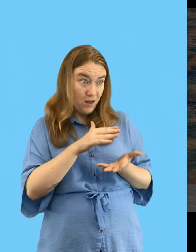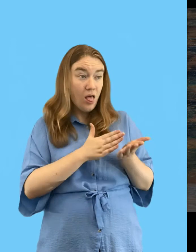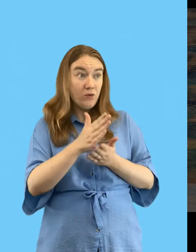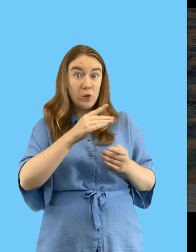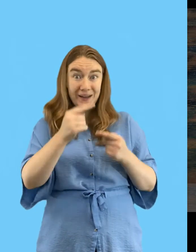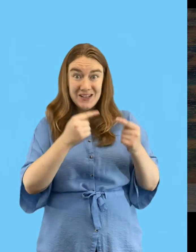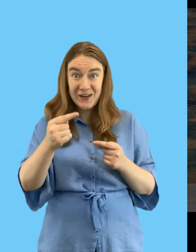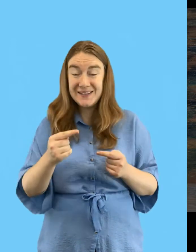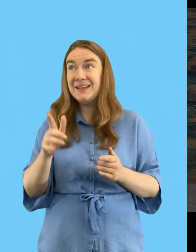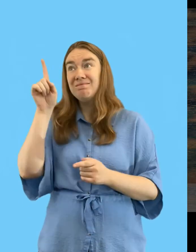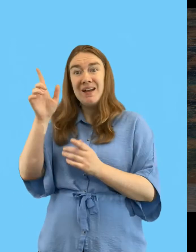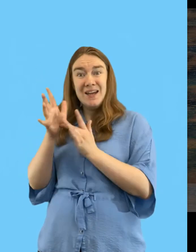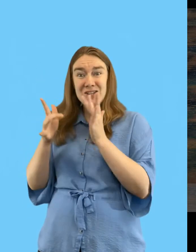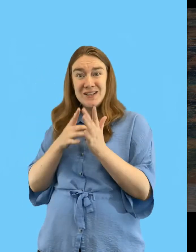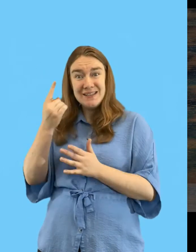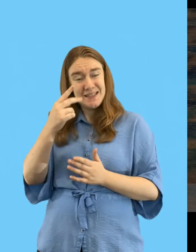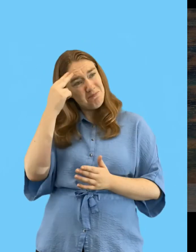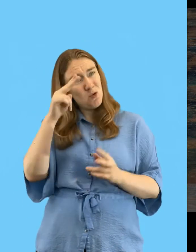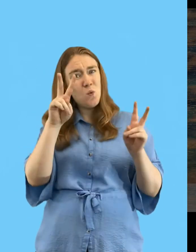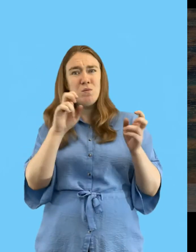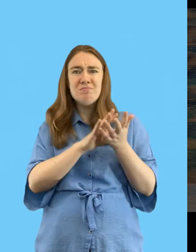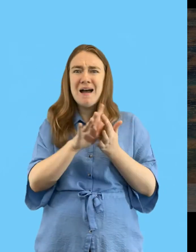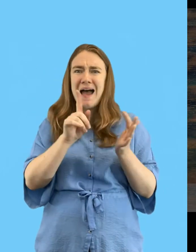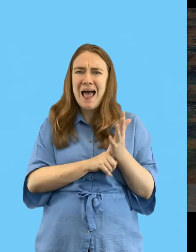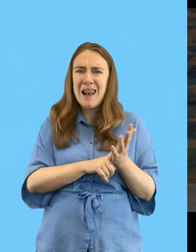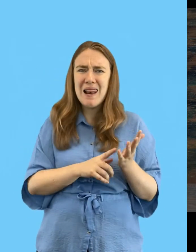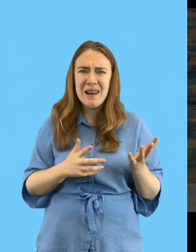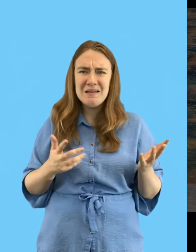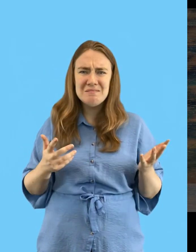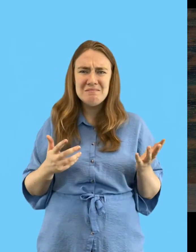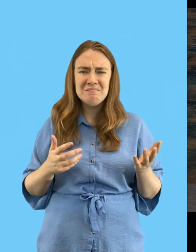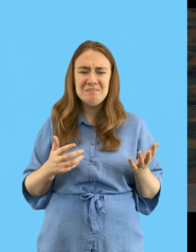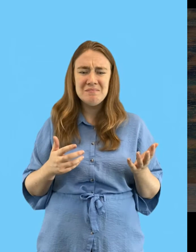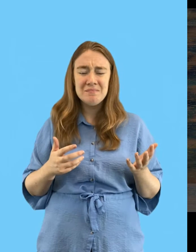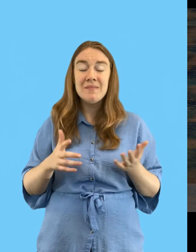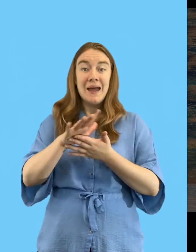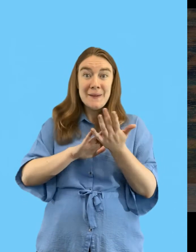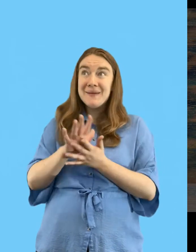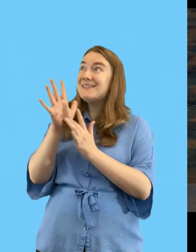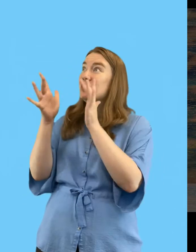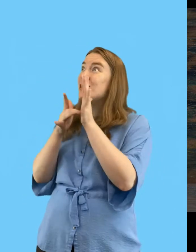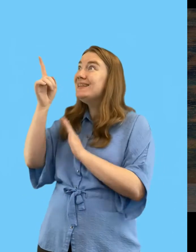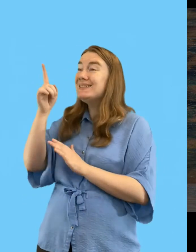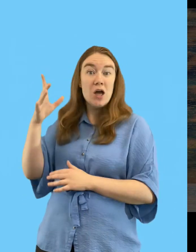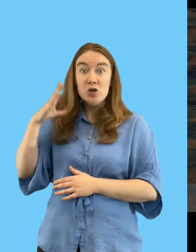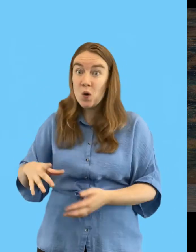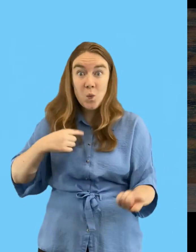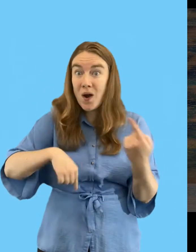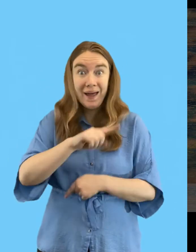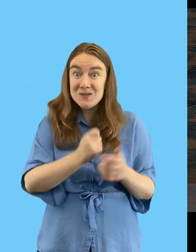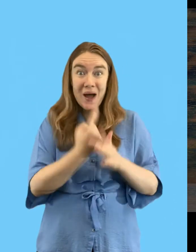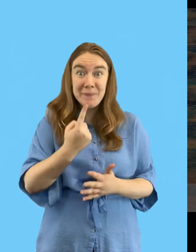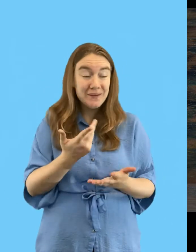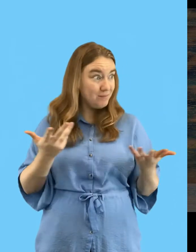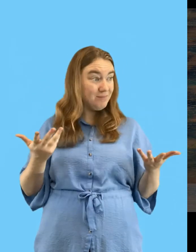Jesus himself calls hell. And so Jesus, to avoid that fate, invites all